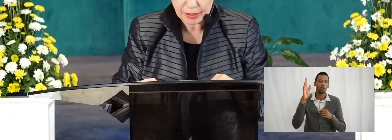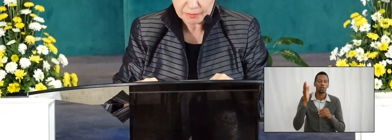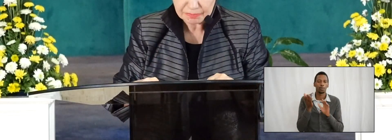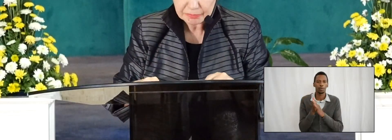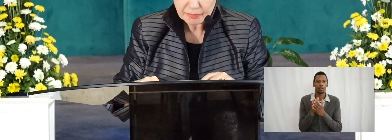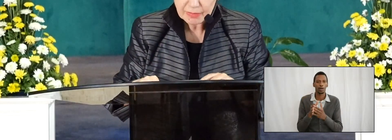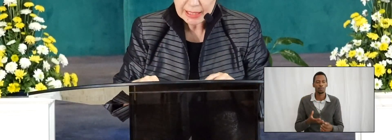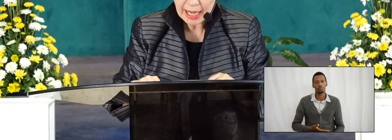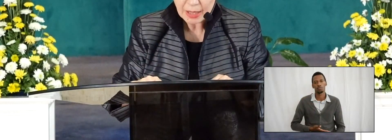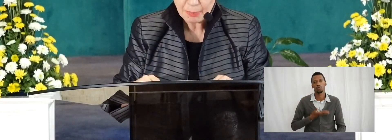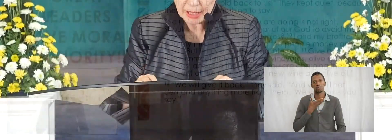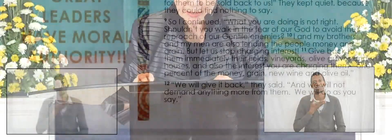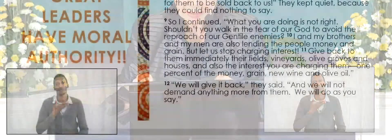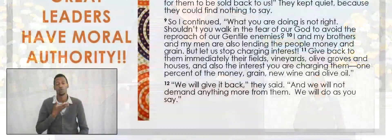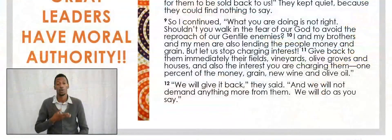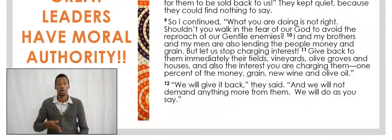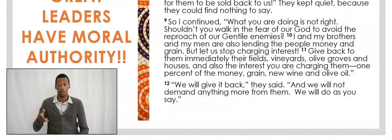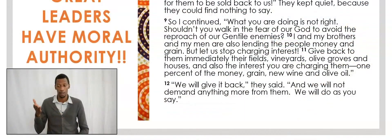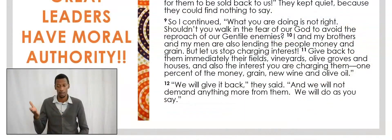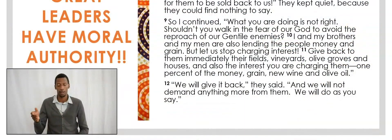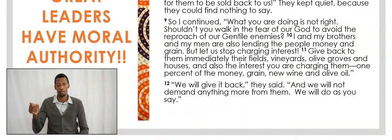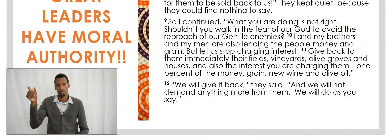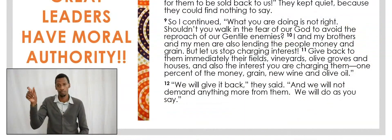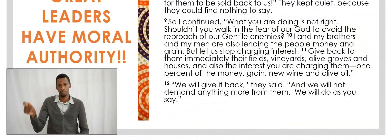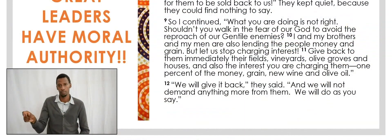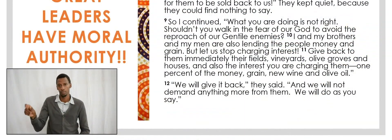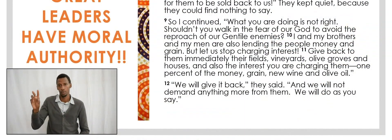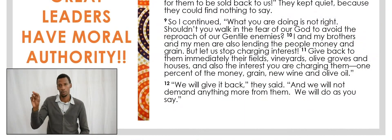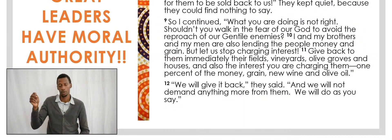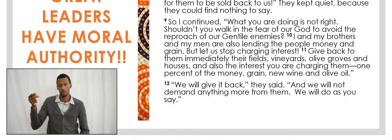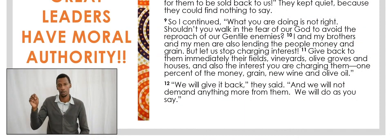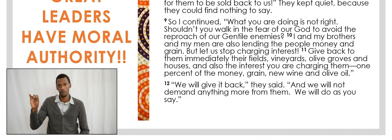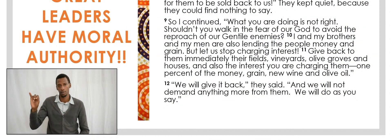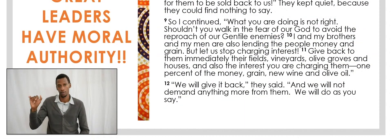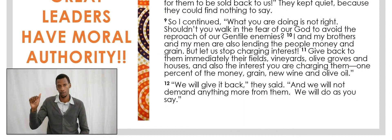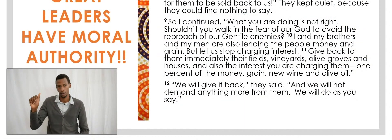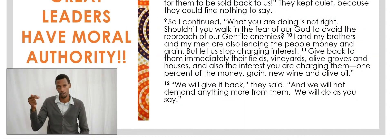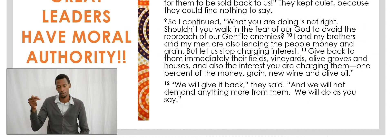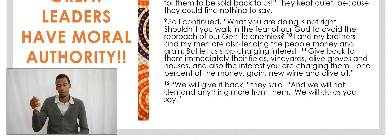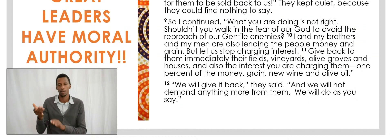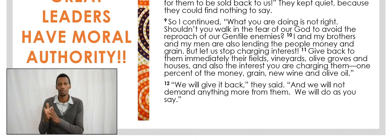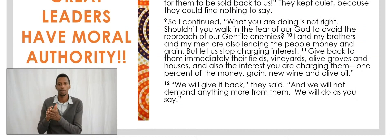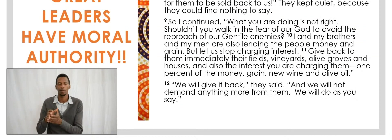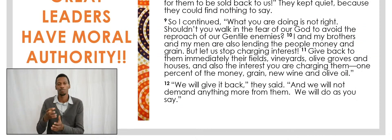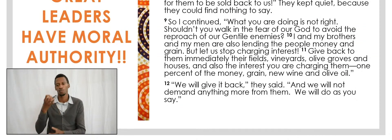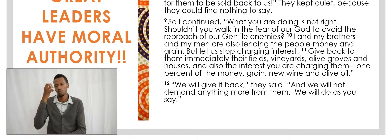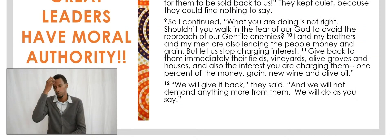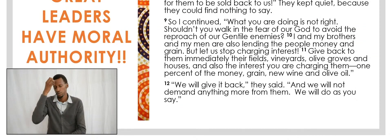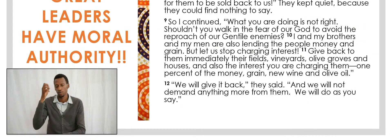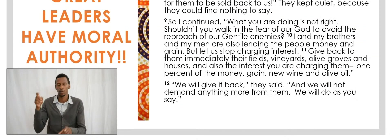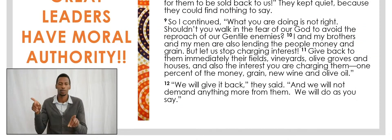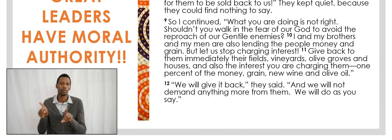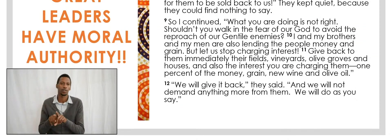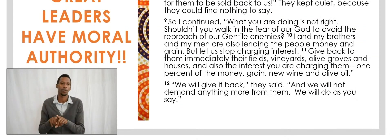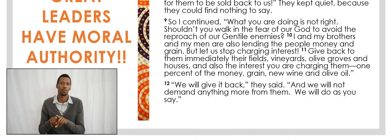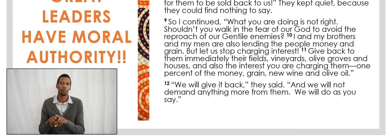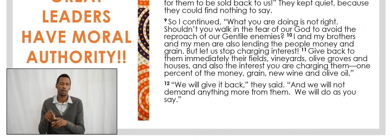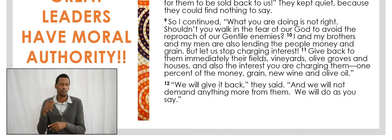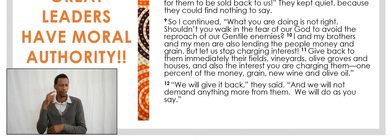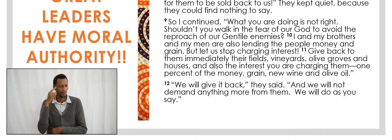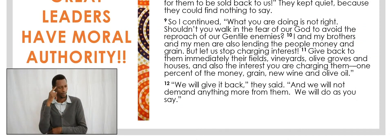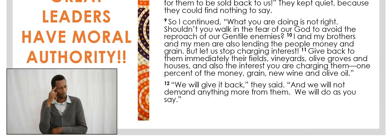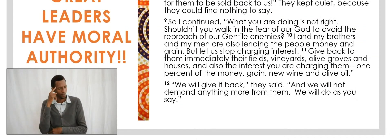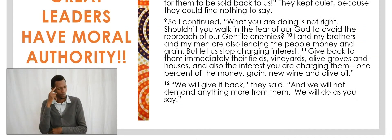very angry. I pondered them in my mind, these charges and these accusations. And then